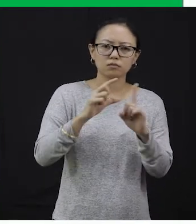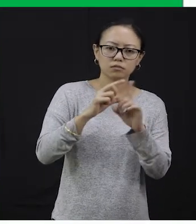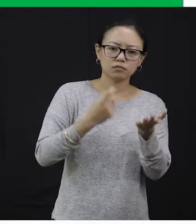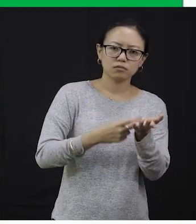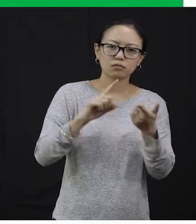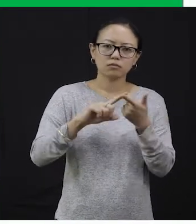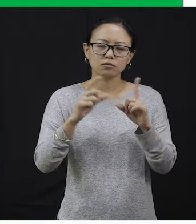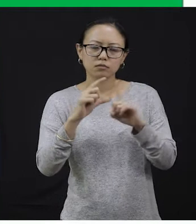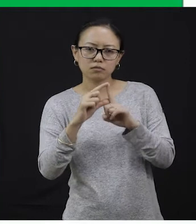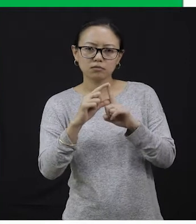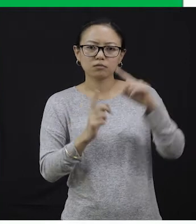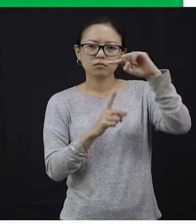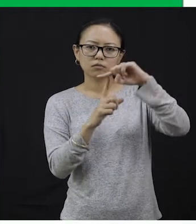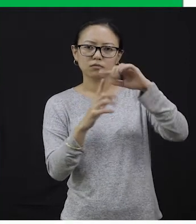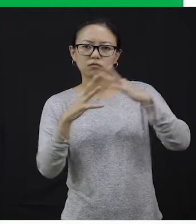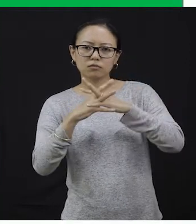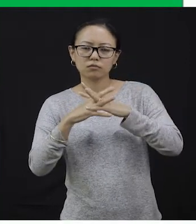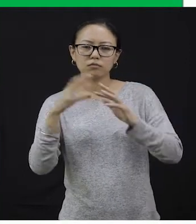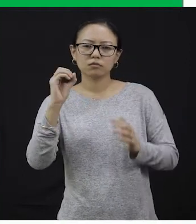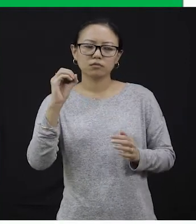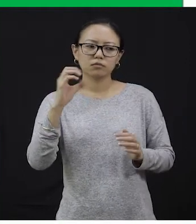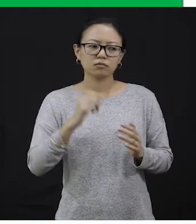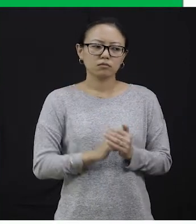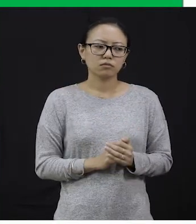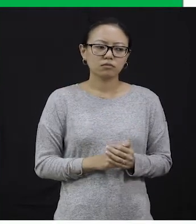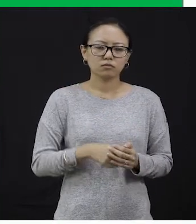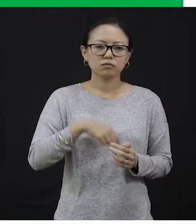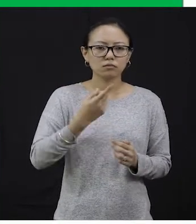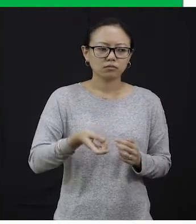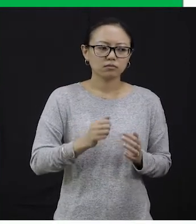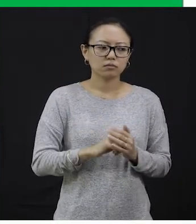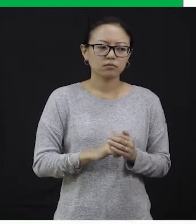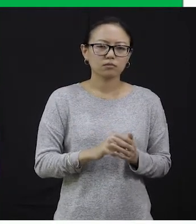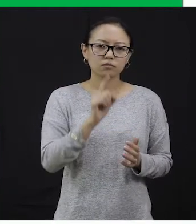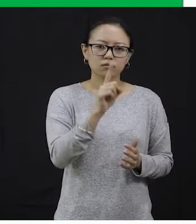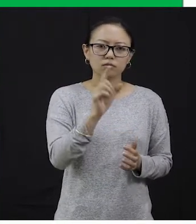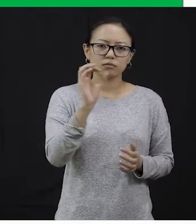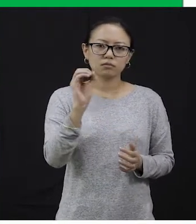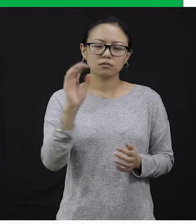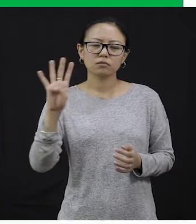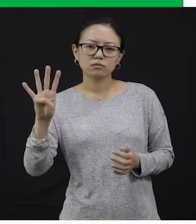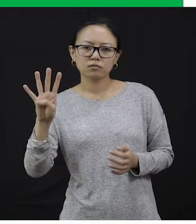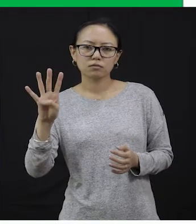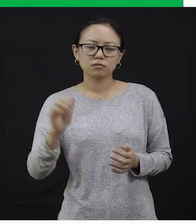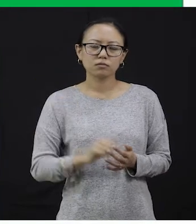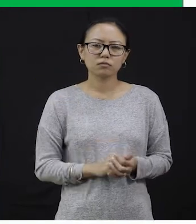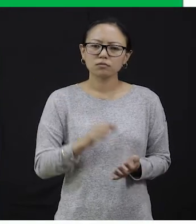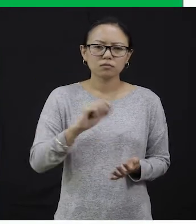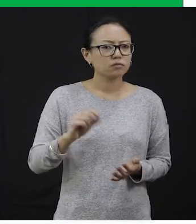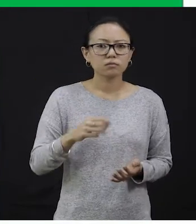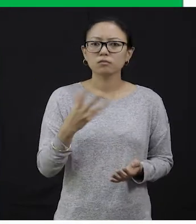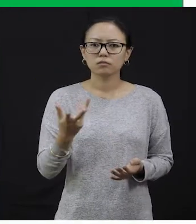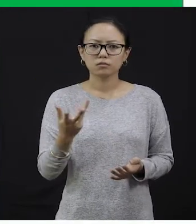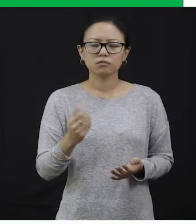HUNDRED 100 DWO2. Now next number is 104. So how do we write again? Just